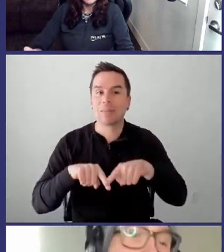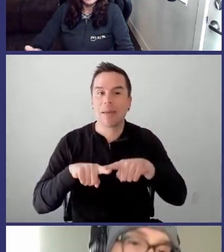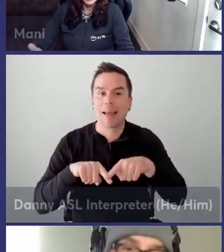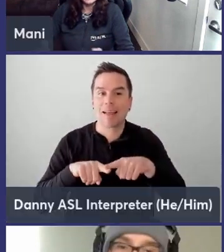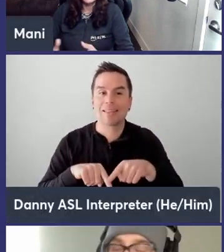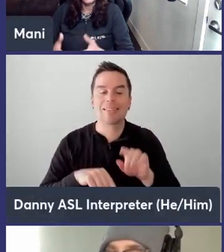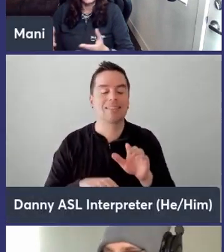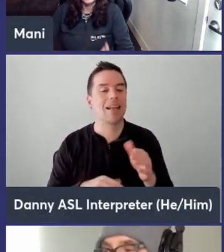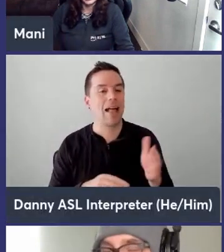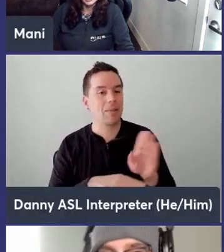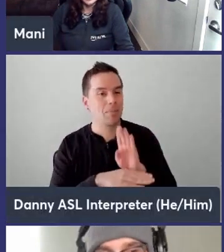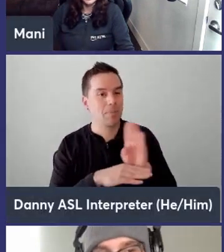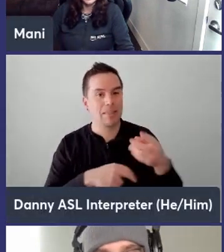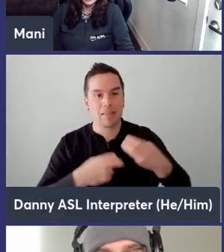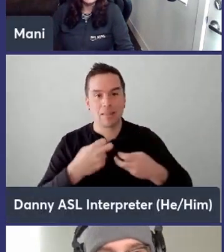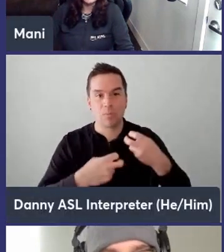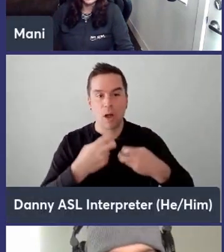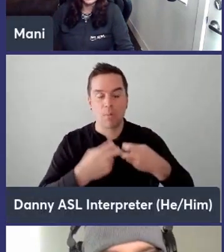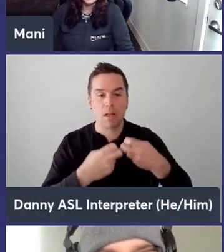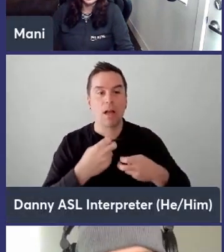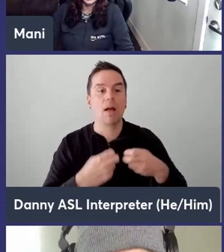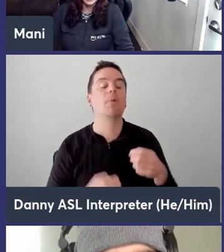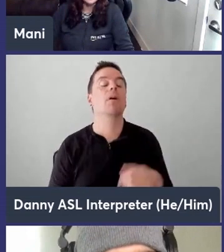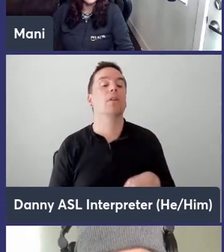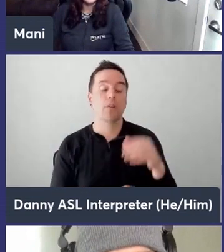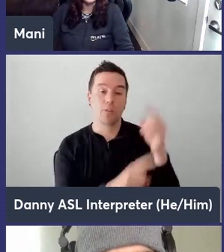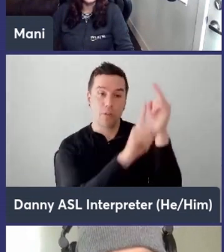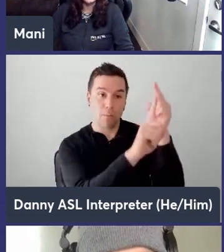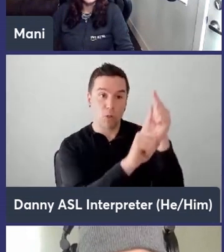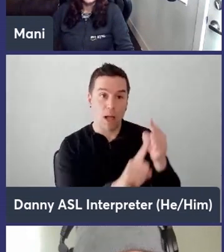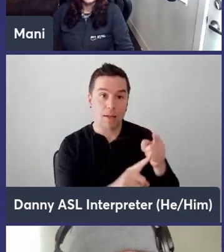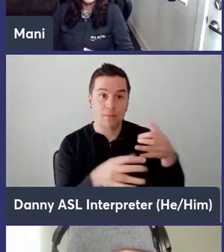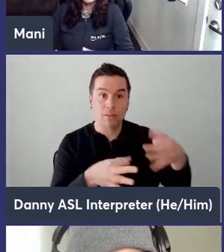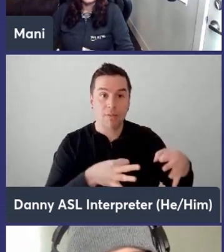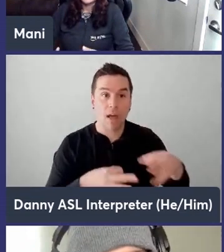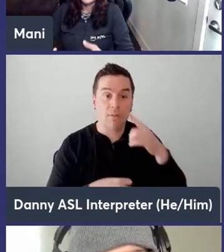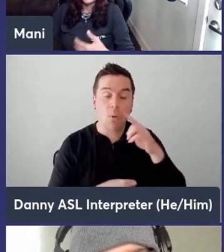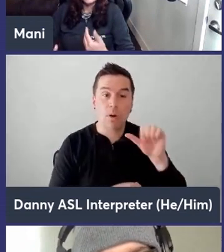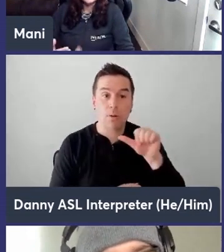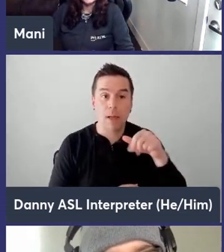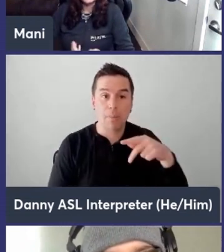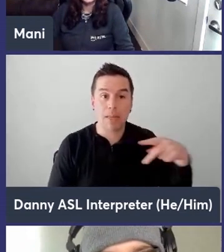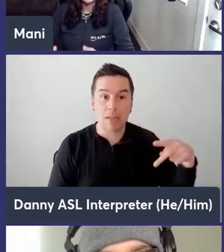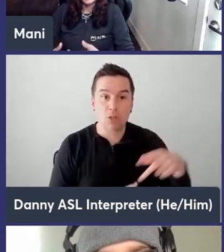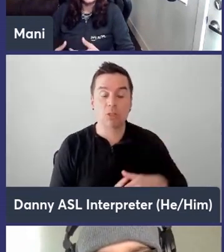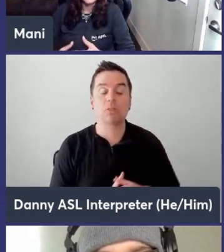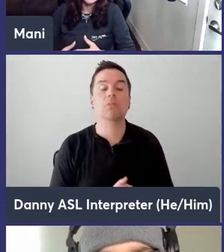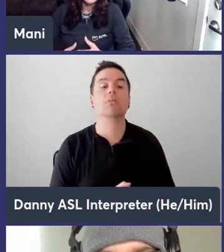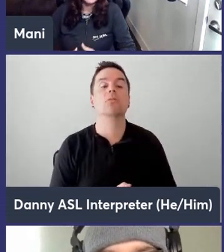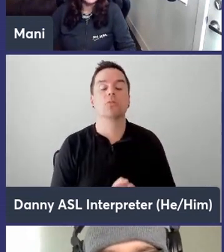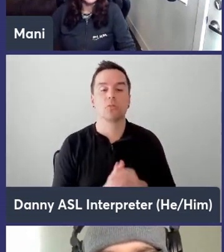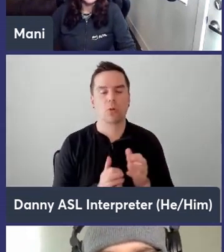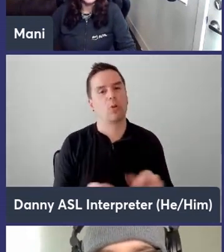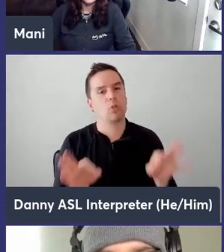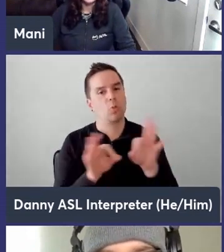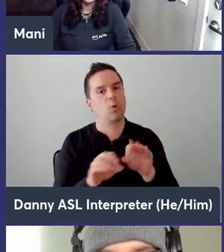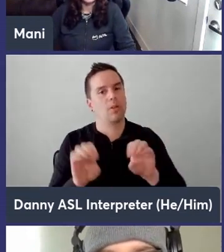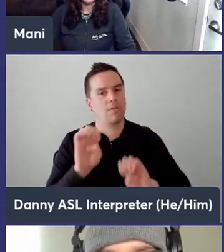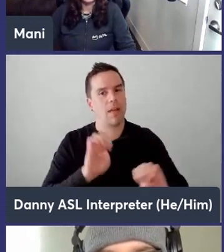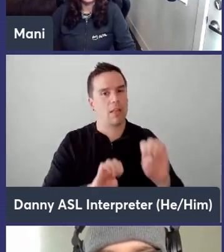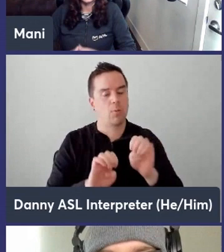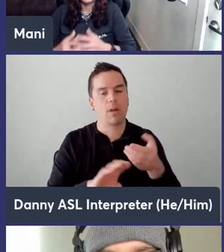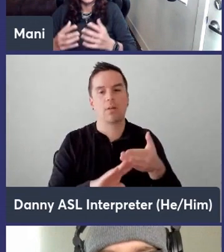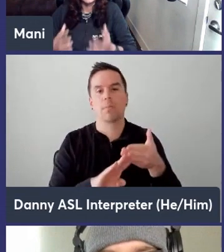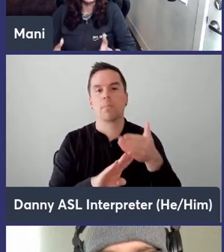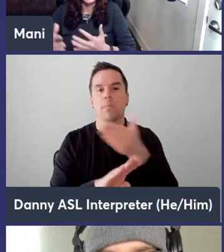you have defined, your objectives that you have for your application. So those are worth evaluating before we comment